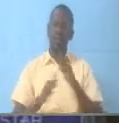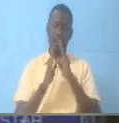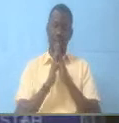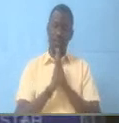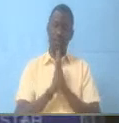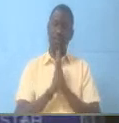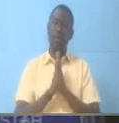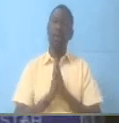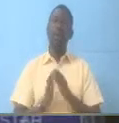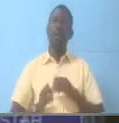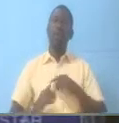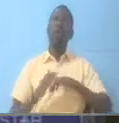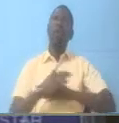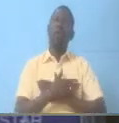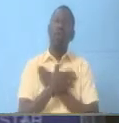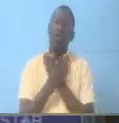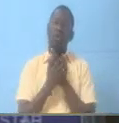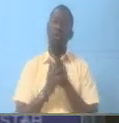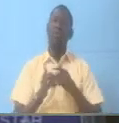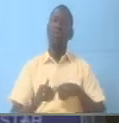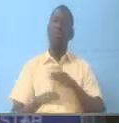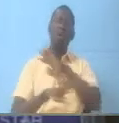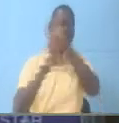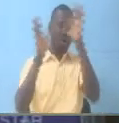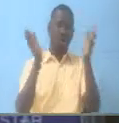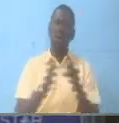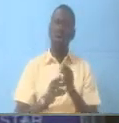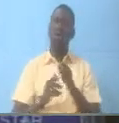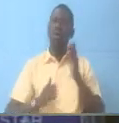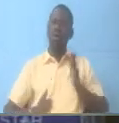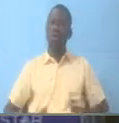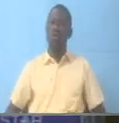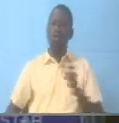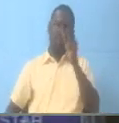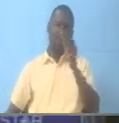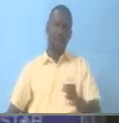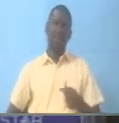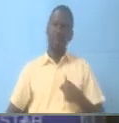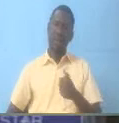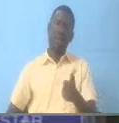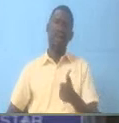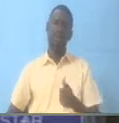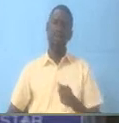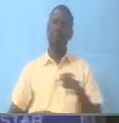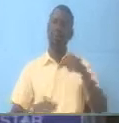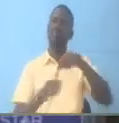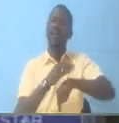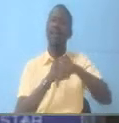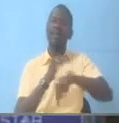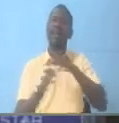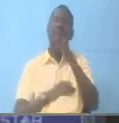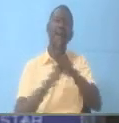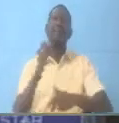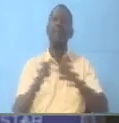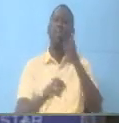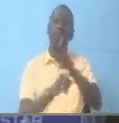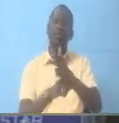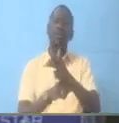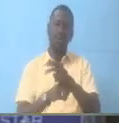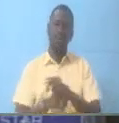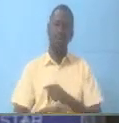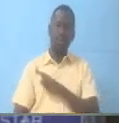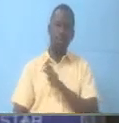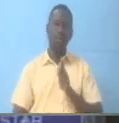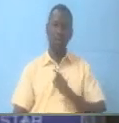and your compassion over every humankind planted in every nation of the world. We thank you for seeing